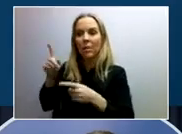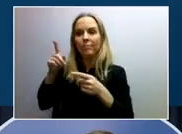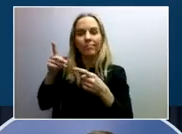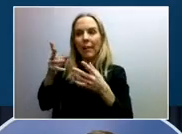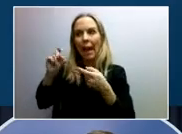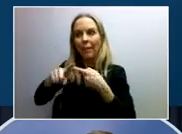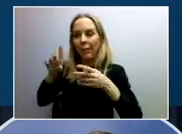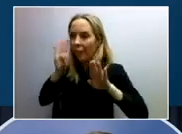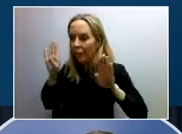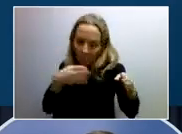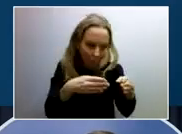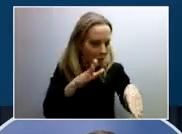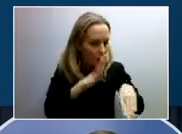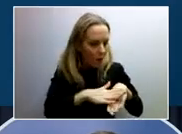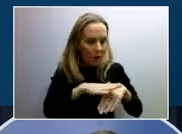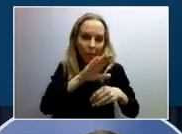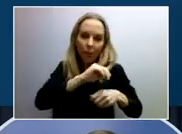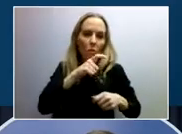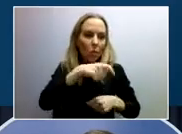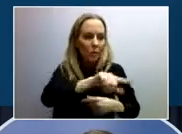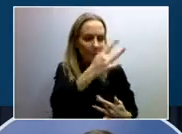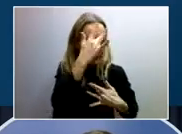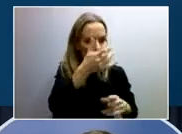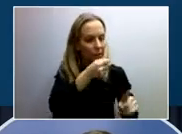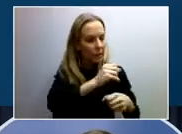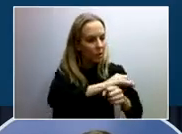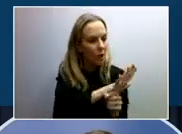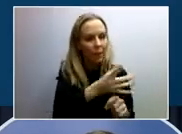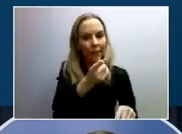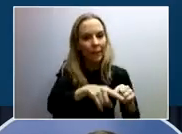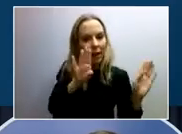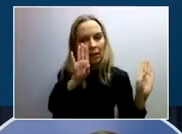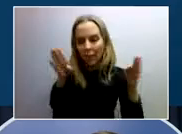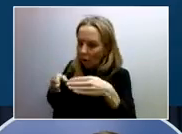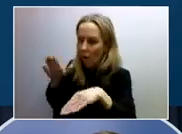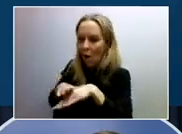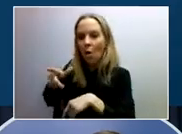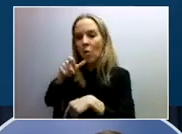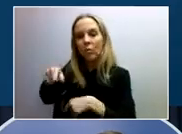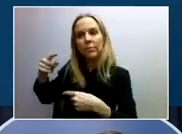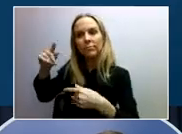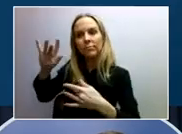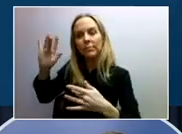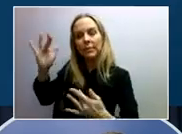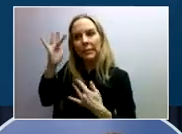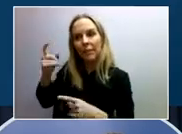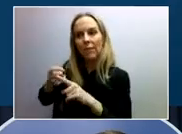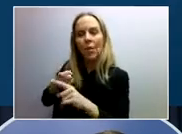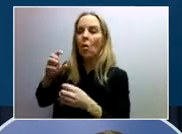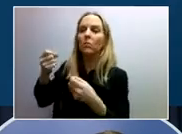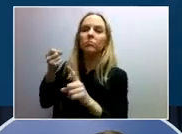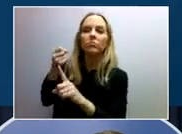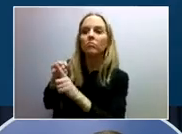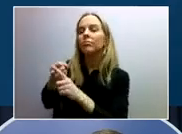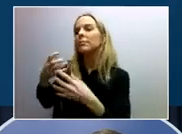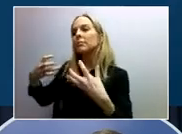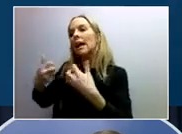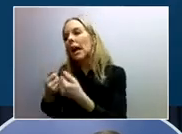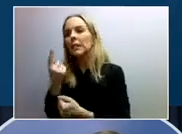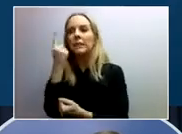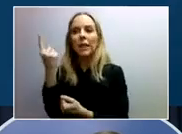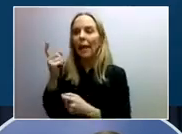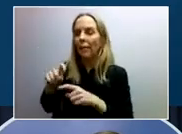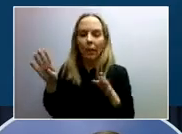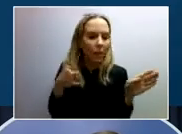of our actions have repercussions. We are all responsible for one another. We are our brother and our sister's keeper, and right now we can